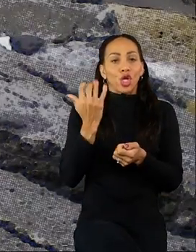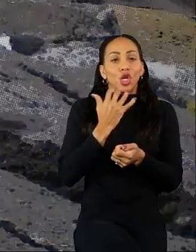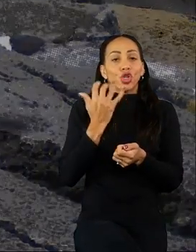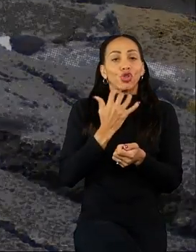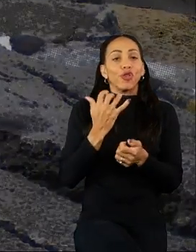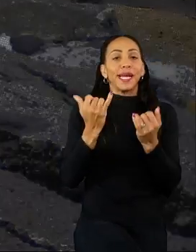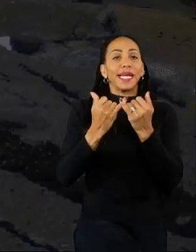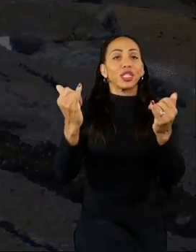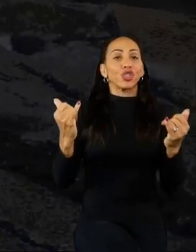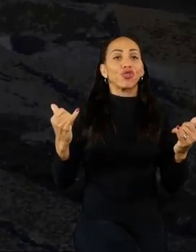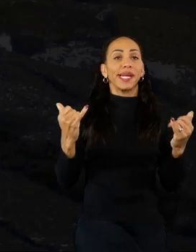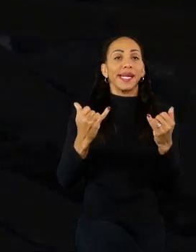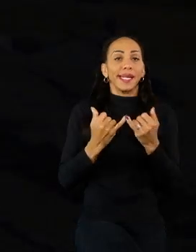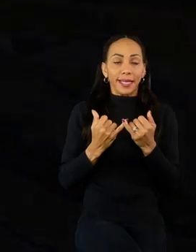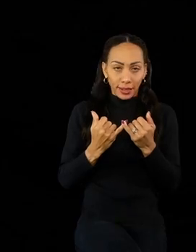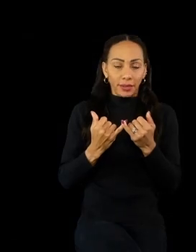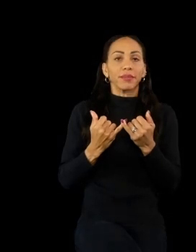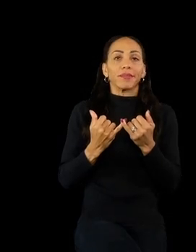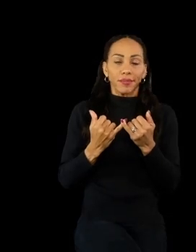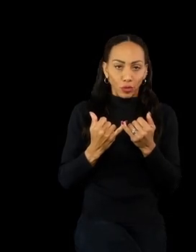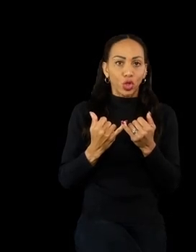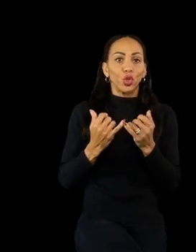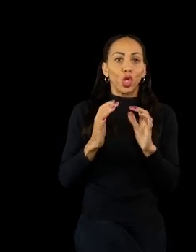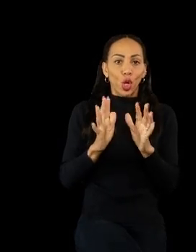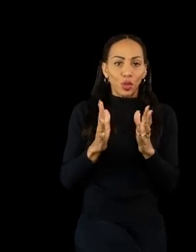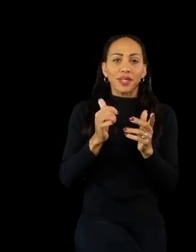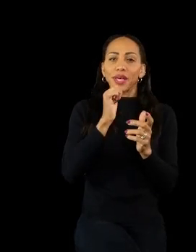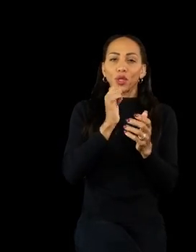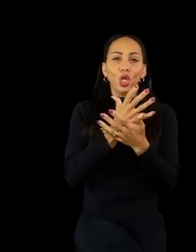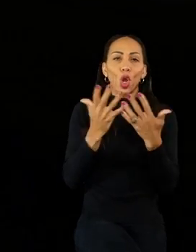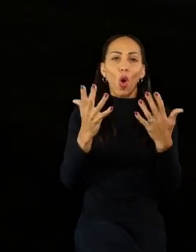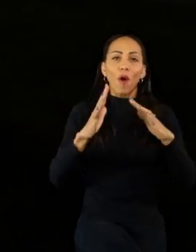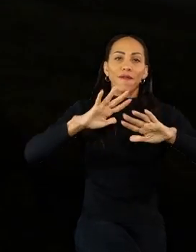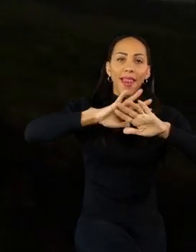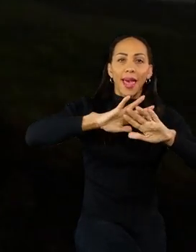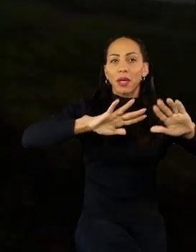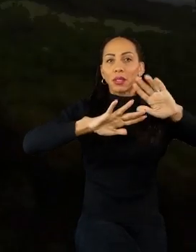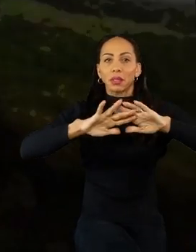and filters in putting videos together and putting those shots together, green screen shots.